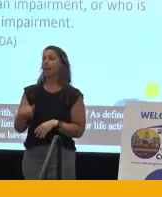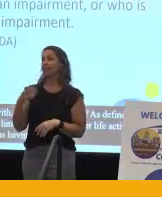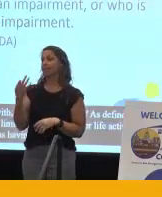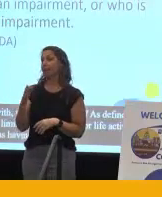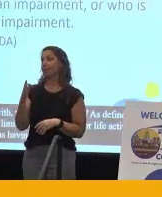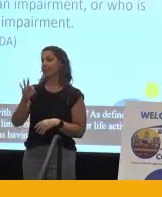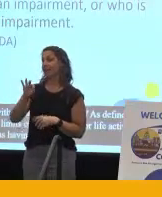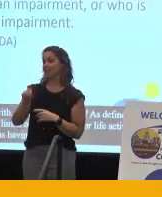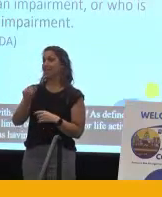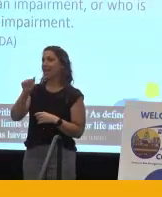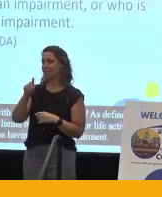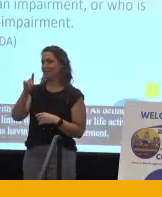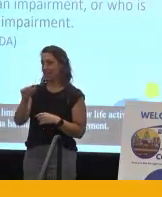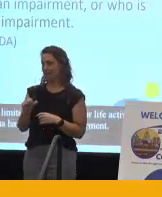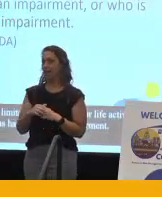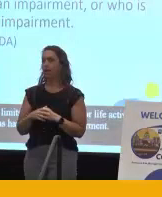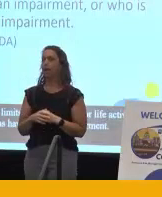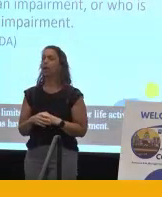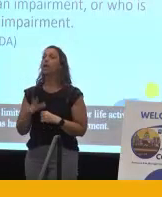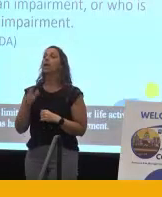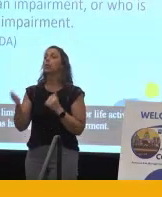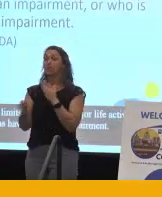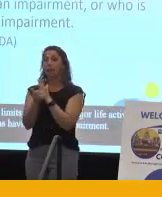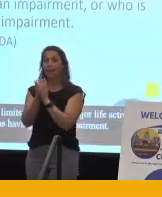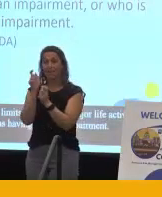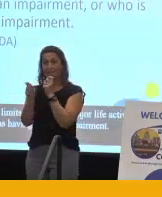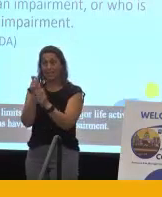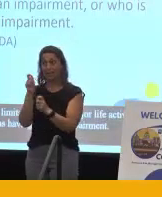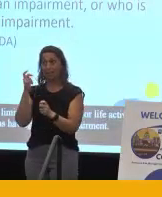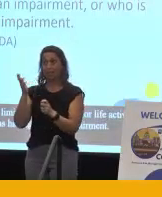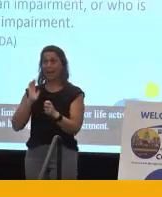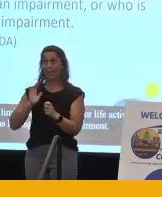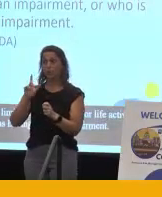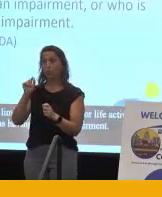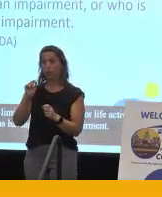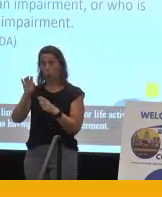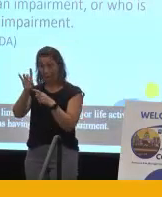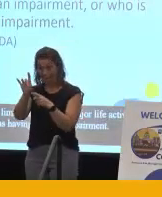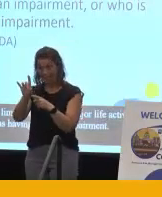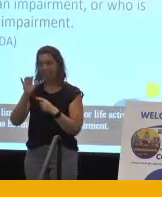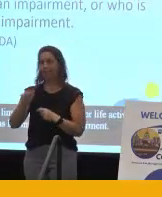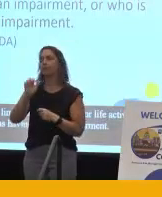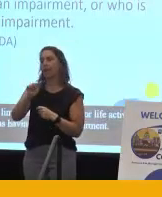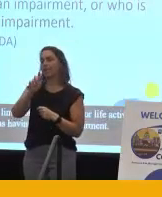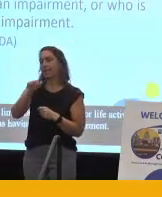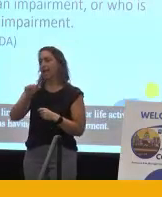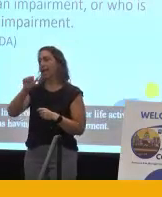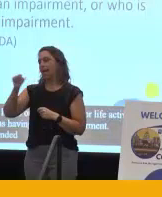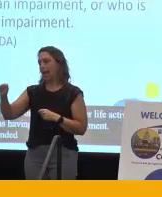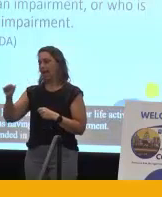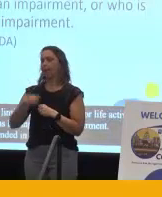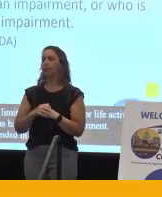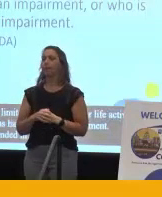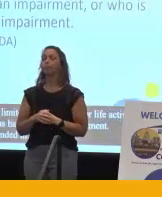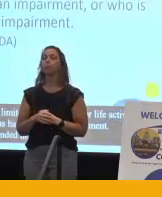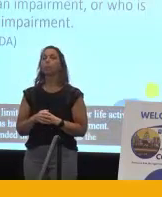1990, which is ADA, which was also then amended in 2008, which is the ADA. So many of the things that we heard